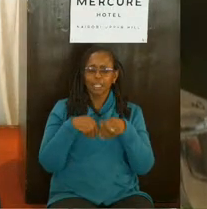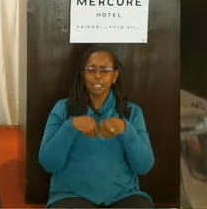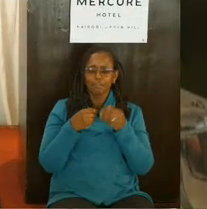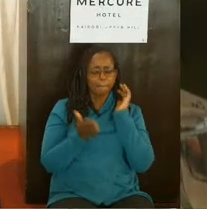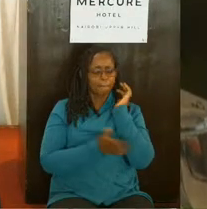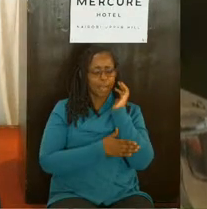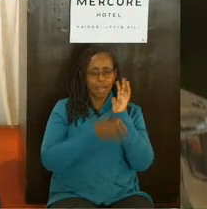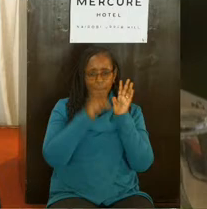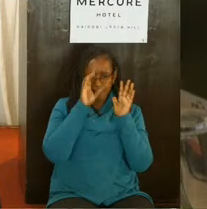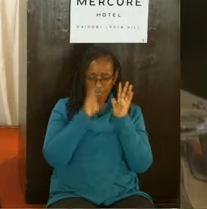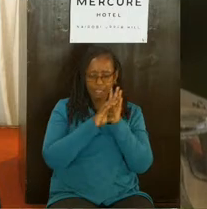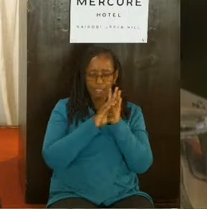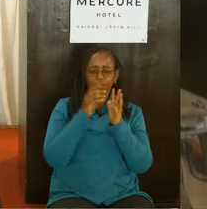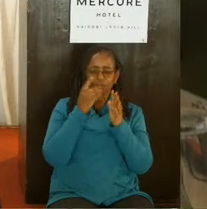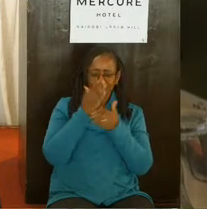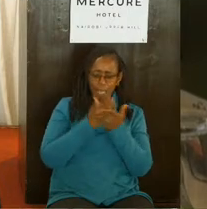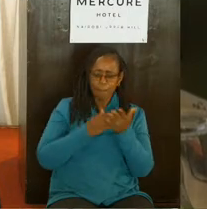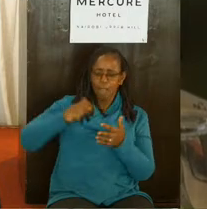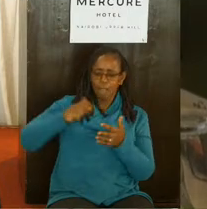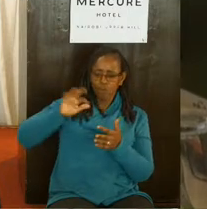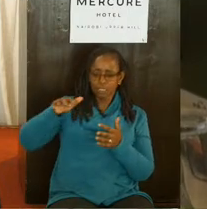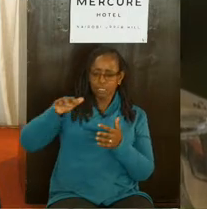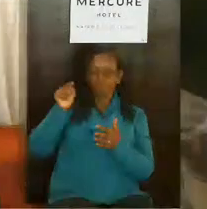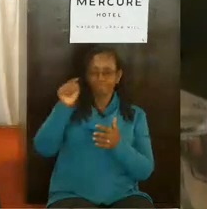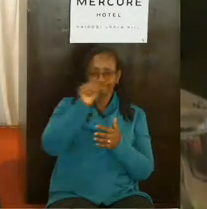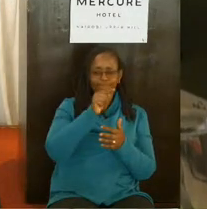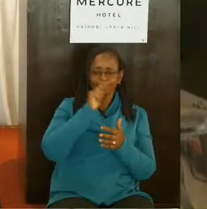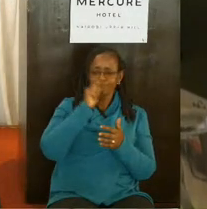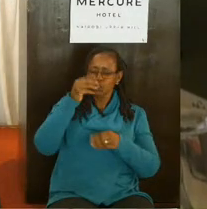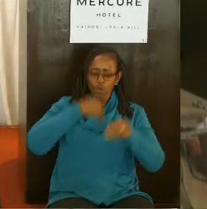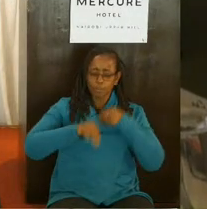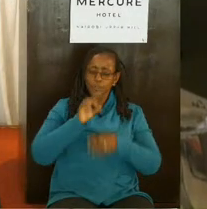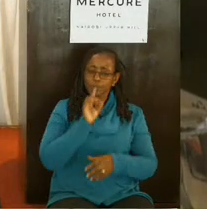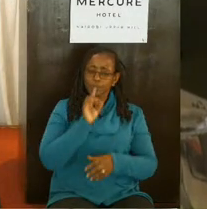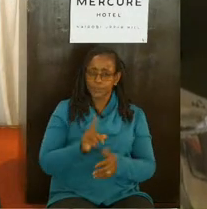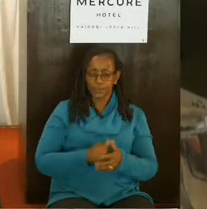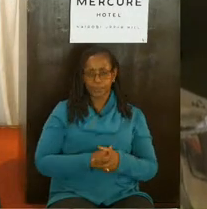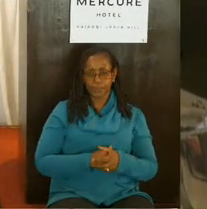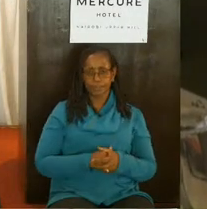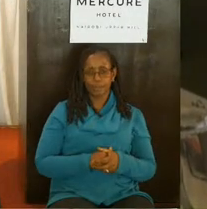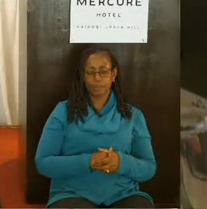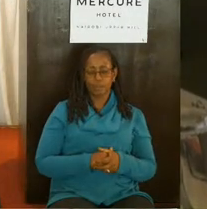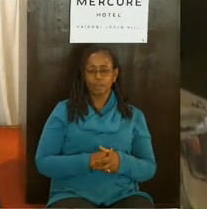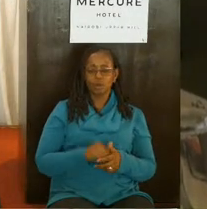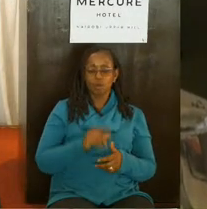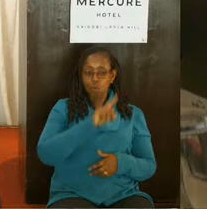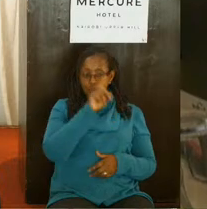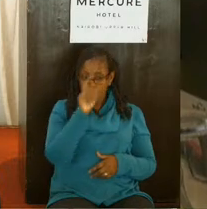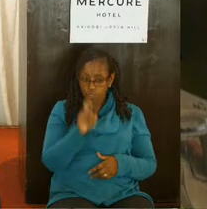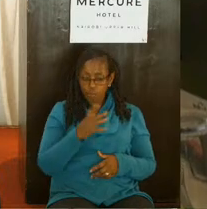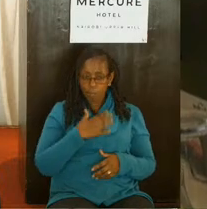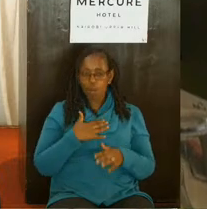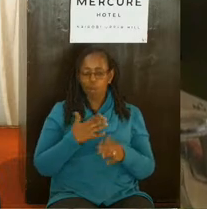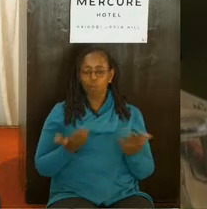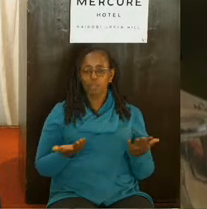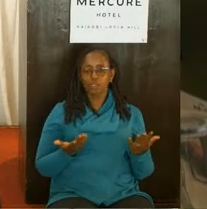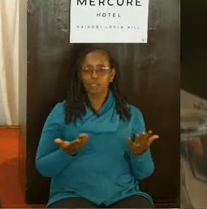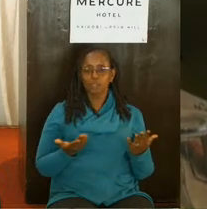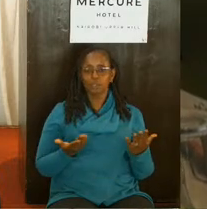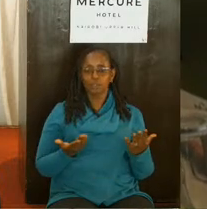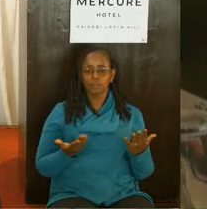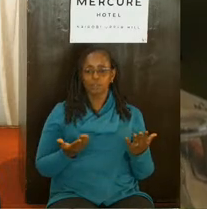yes in terms of corruption and my question to capsa is how are they